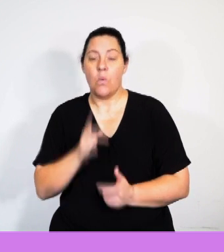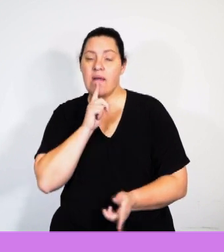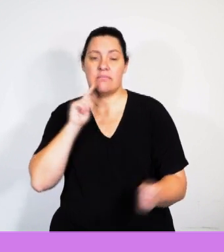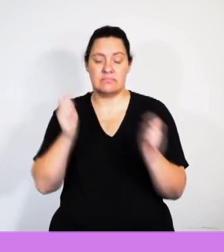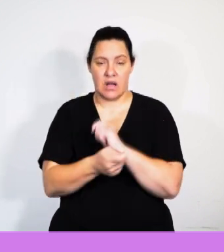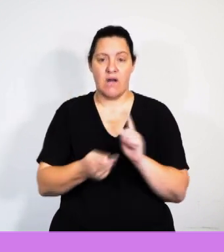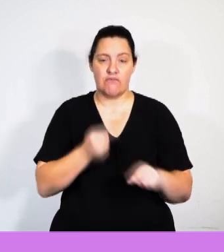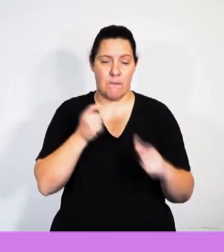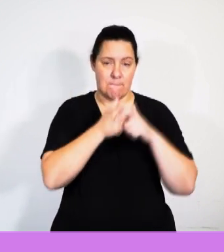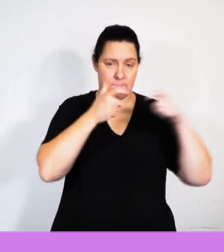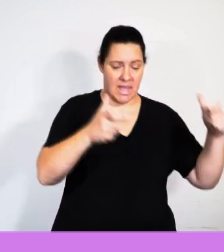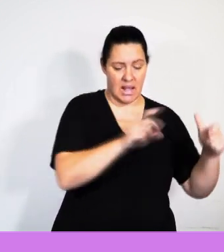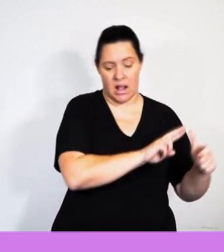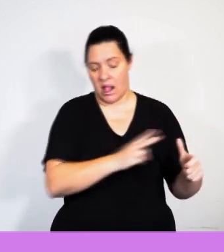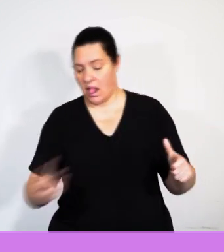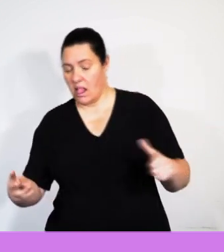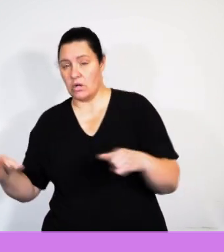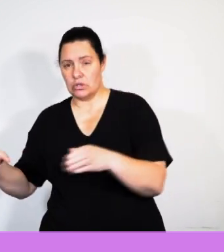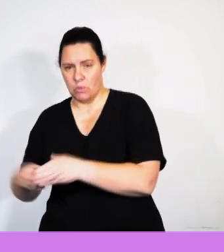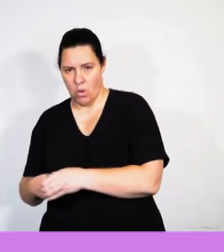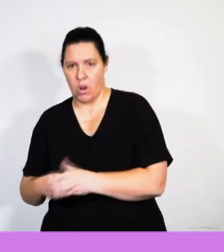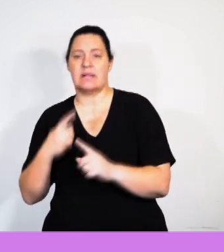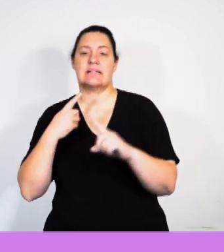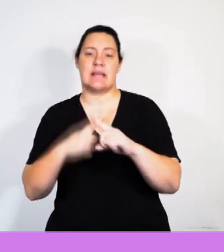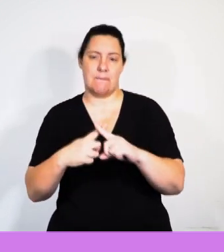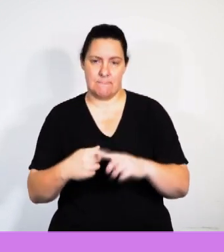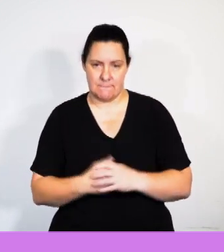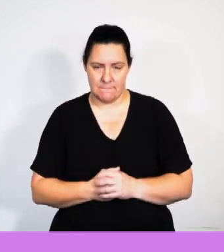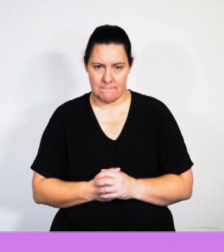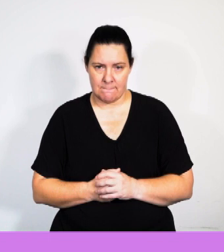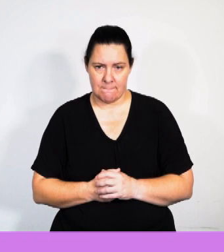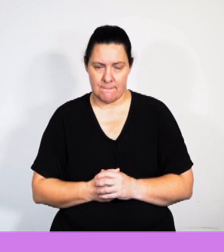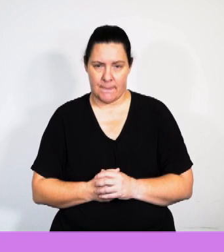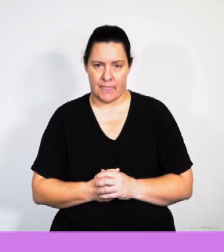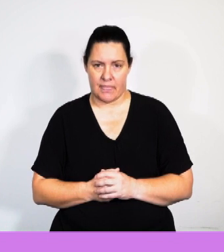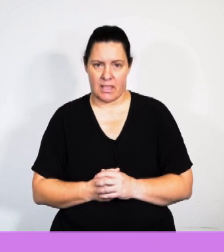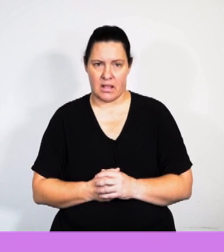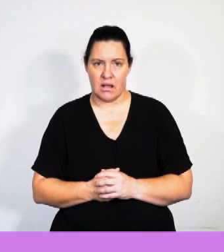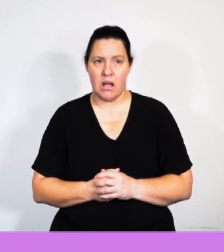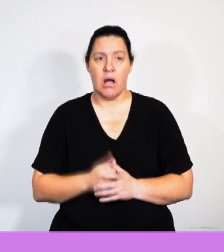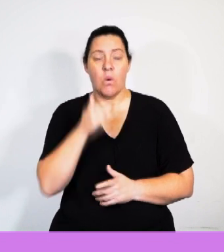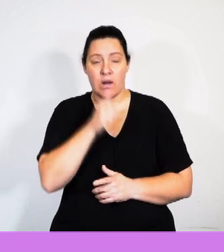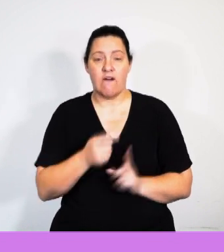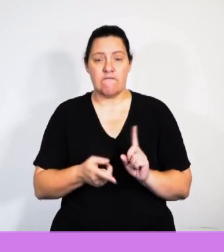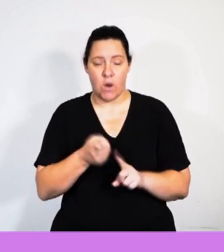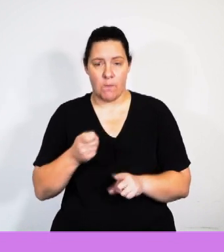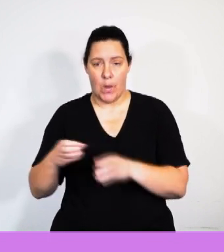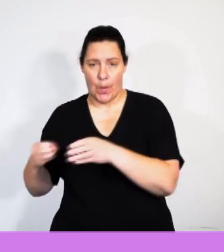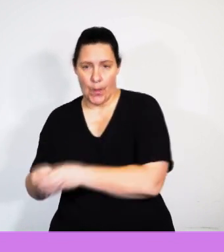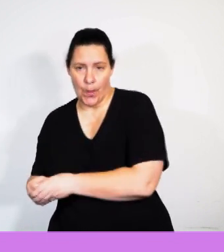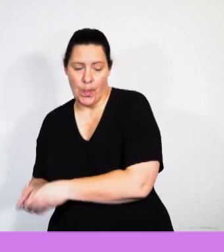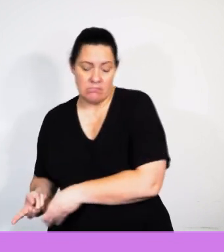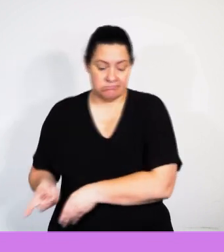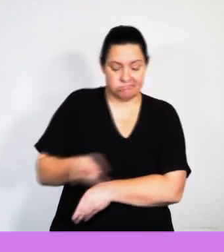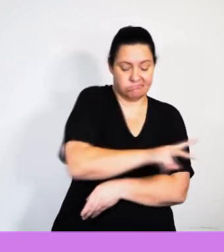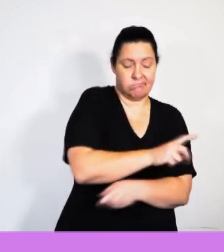When converting from bigger units to smaller units, we multiply. And when we convert from